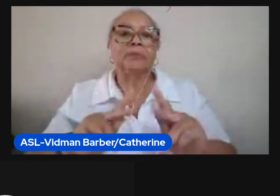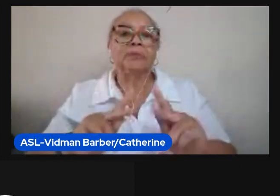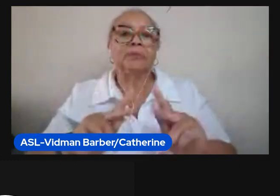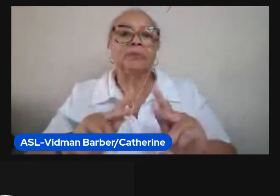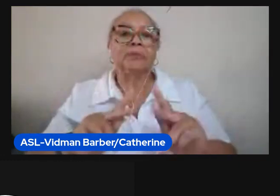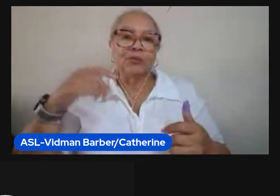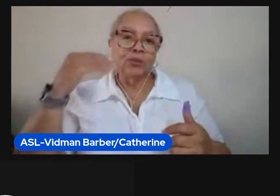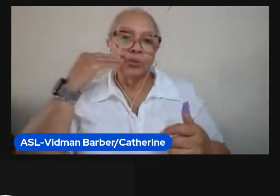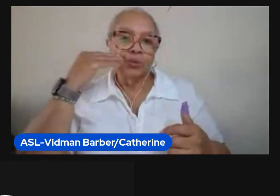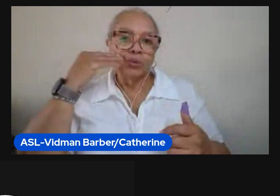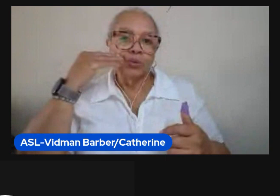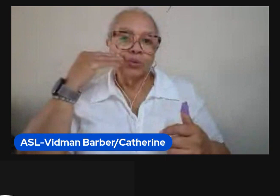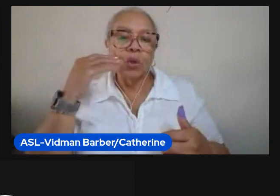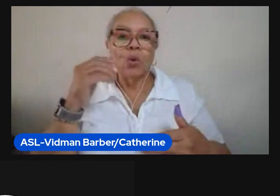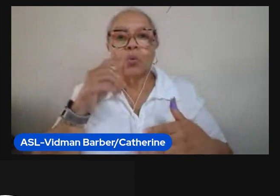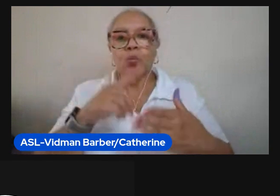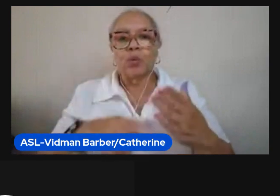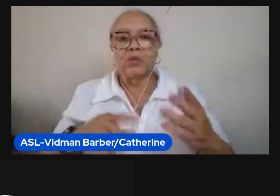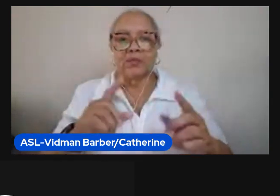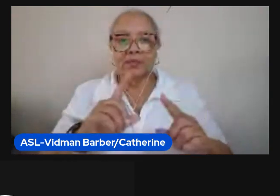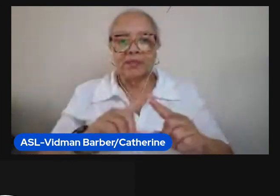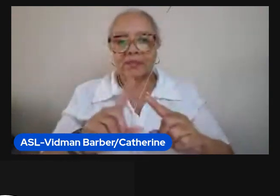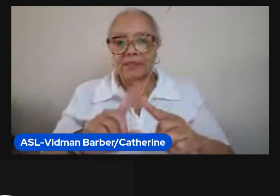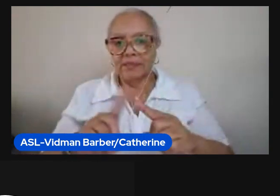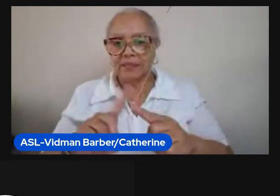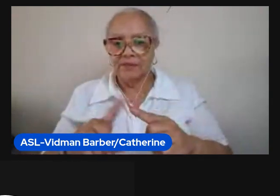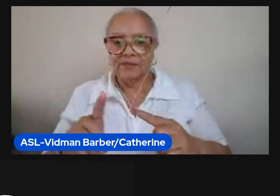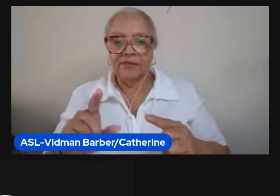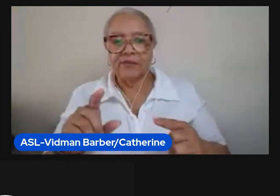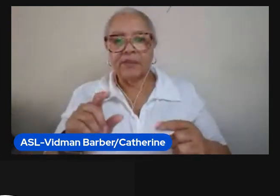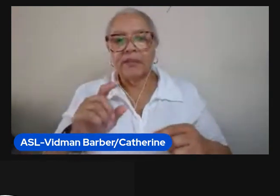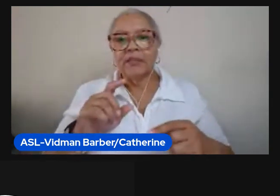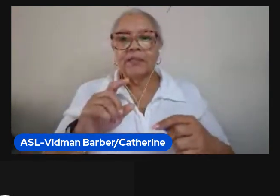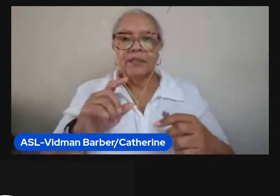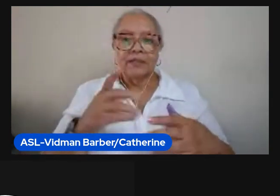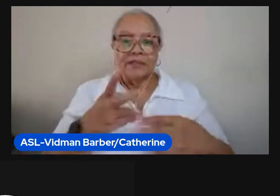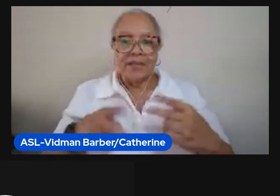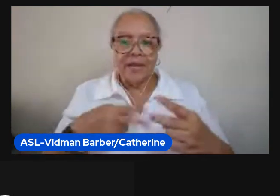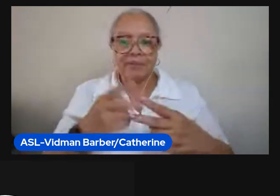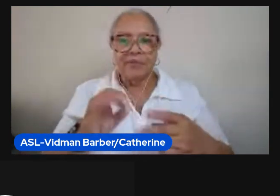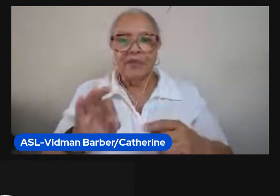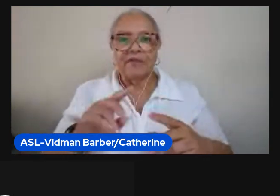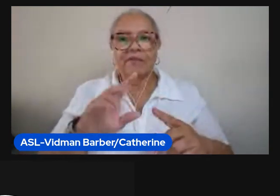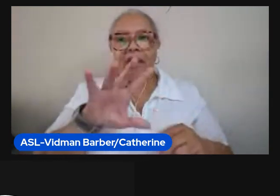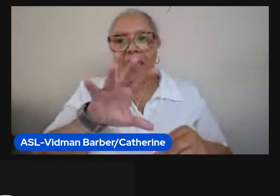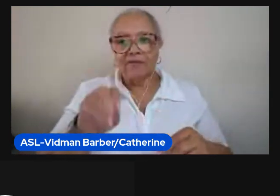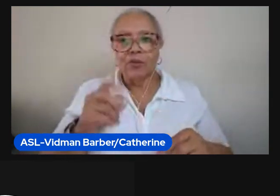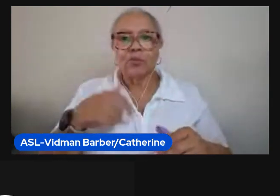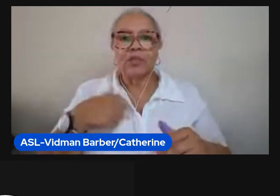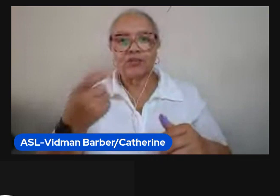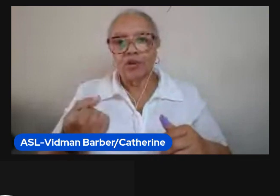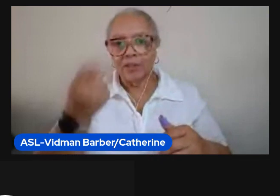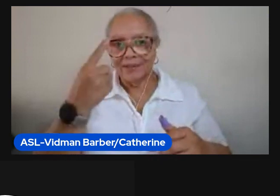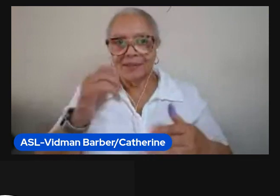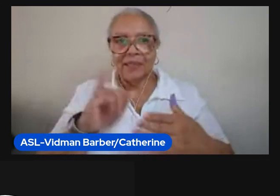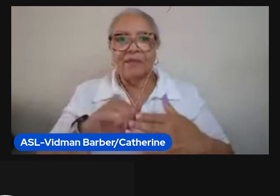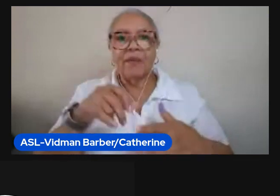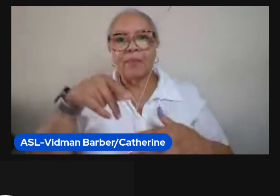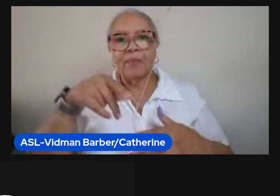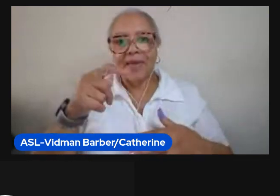the monocyte transcriptomics of Africans. We need to understand the transcriptomics of the pathogens that